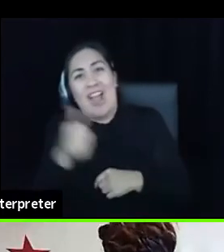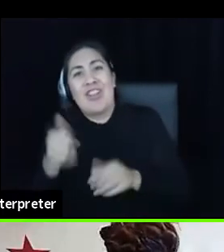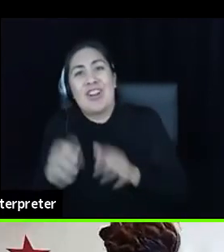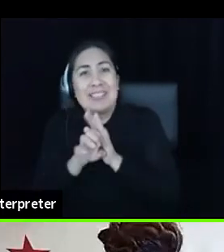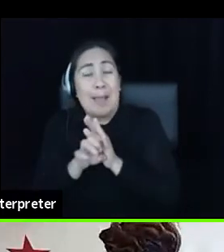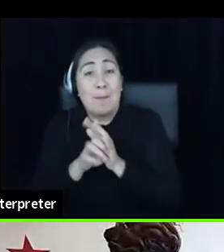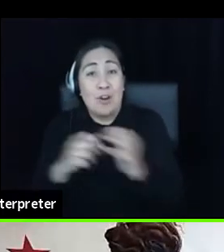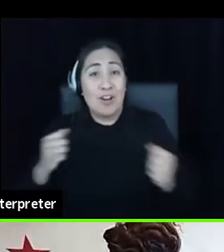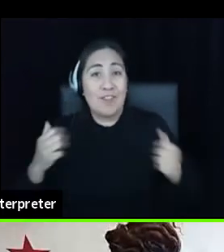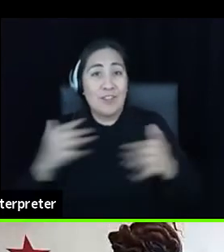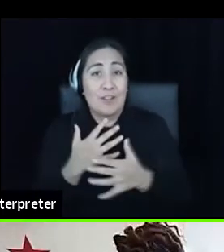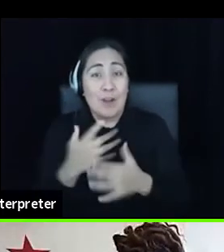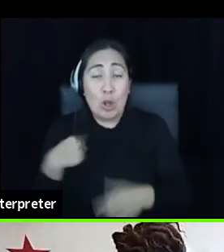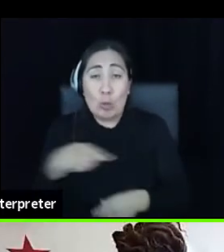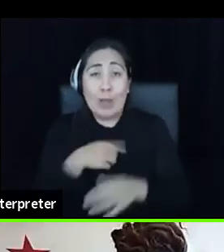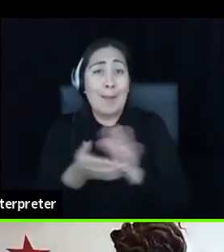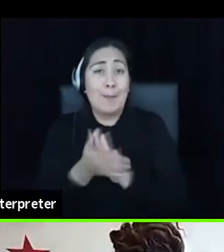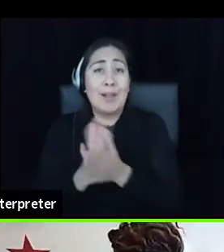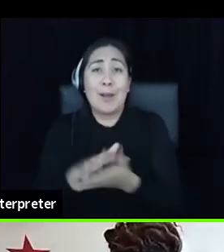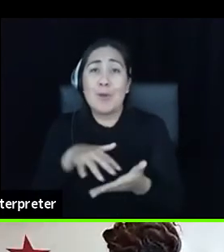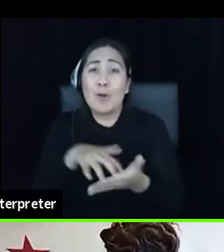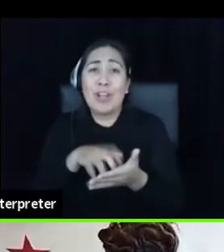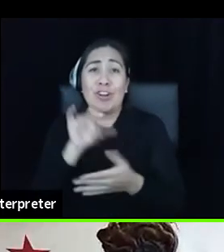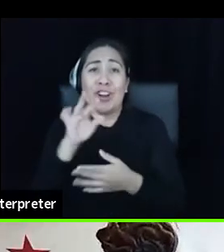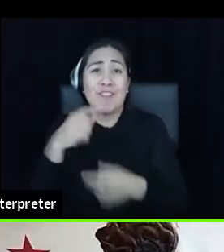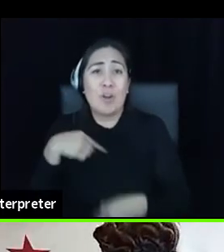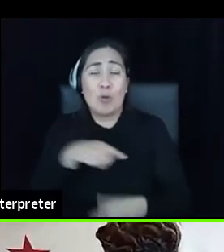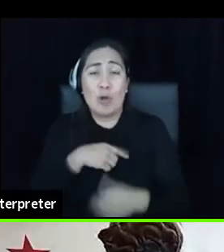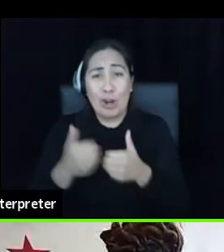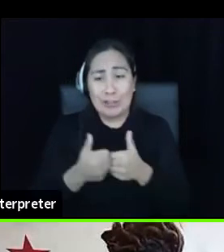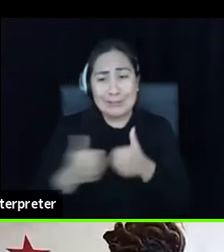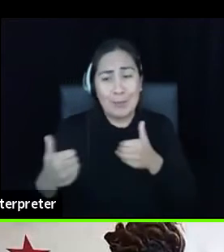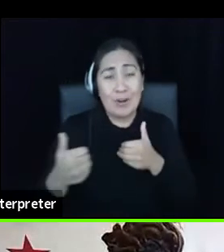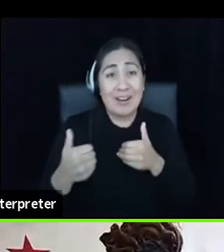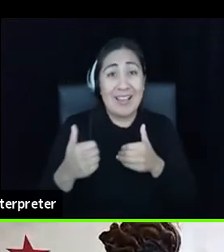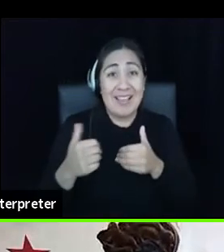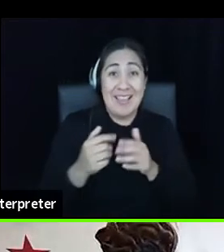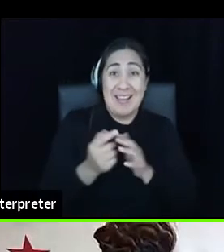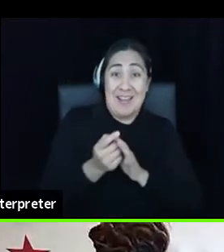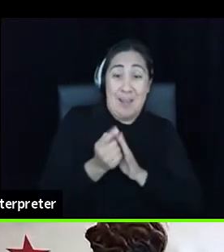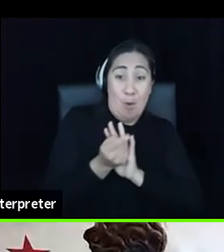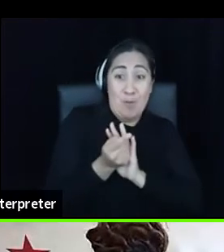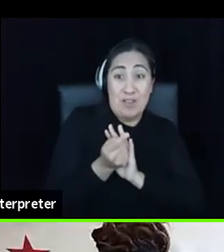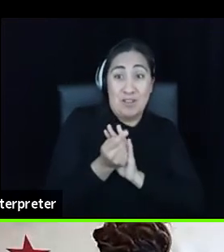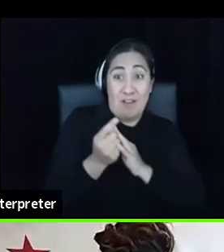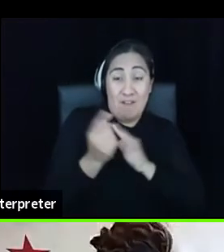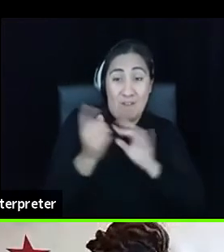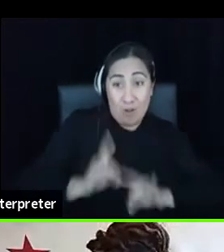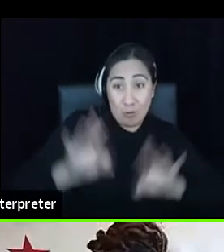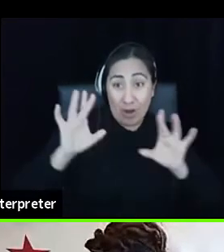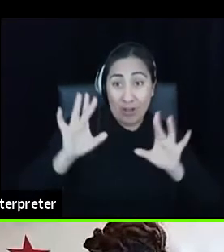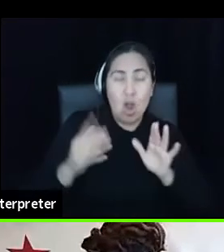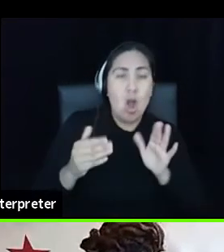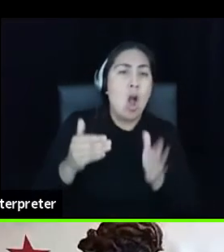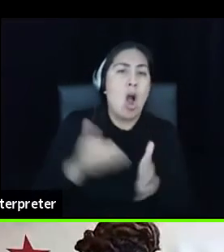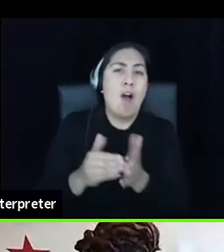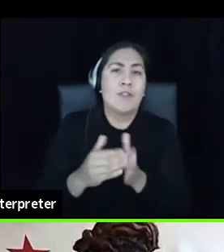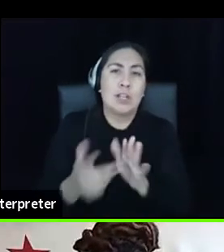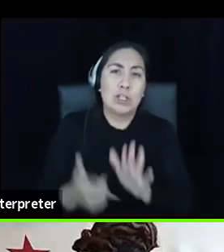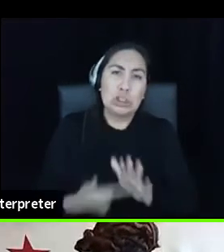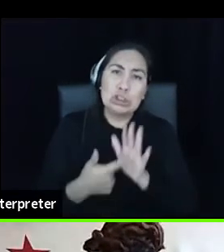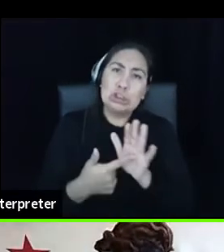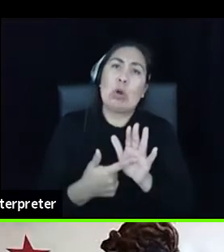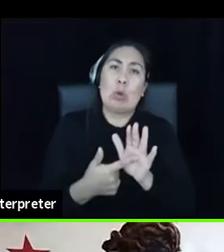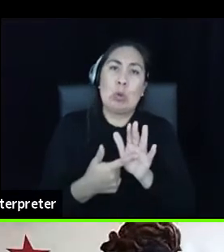when we are separated, and the times of crisis often reveal cracks in our systems that have been there for a long time.